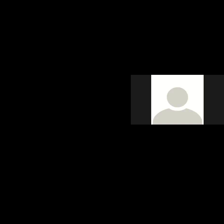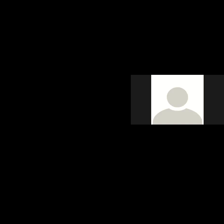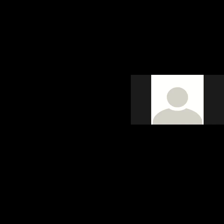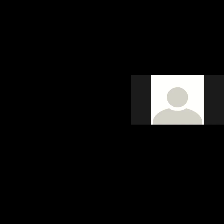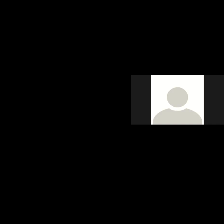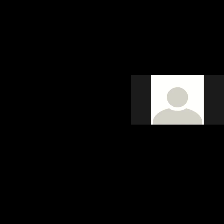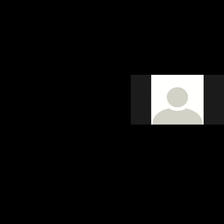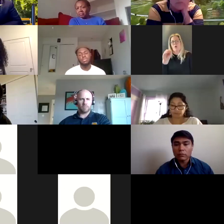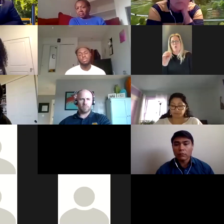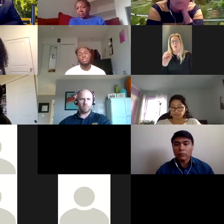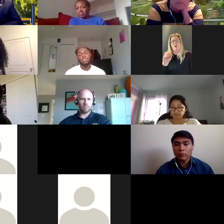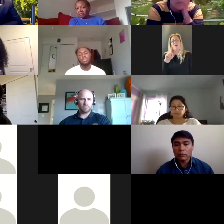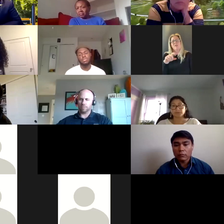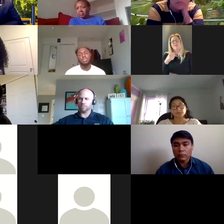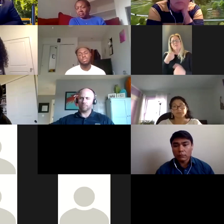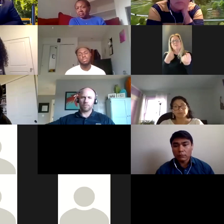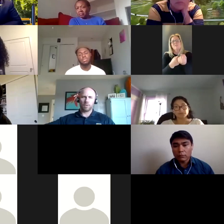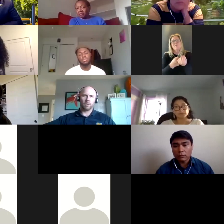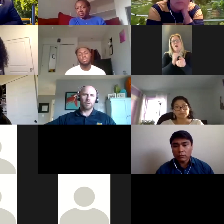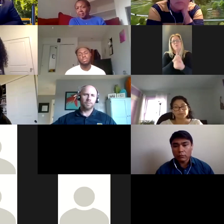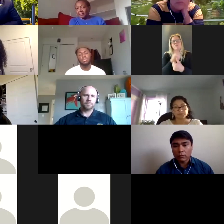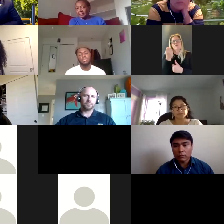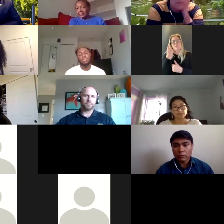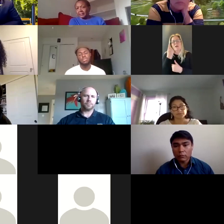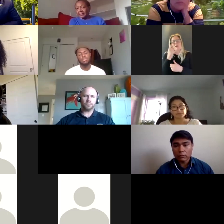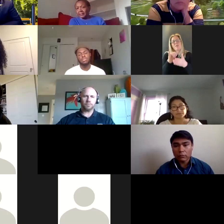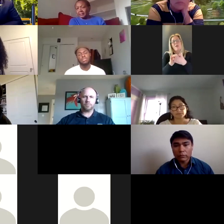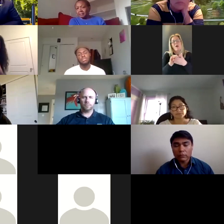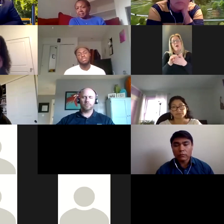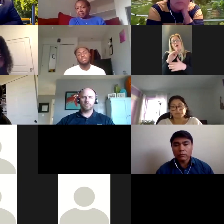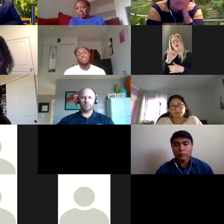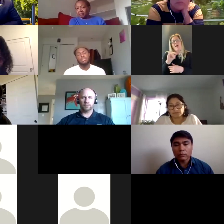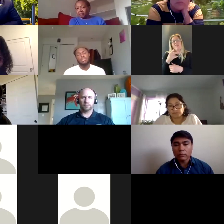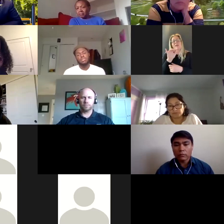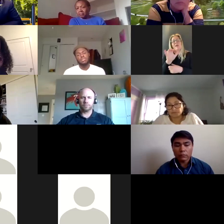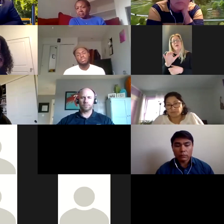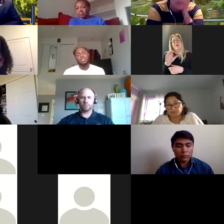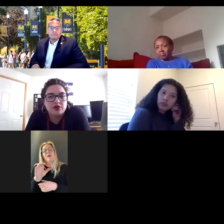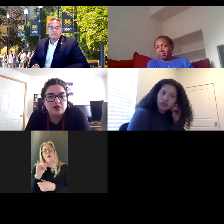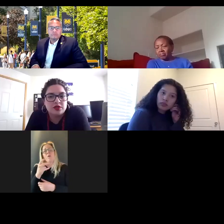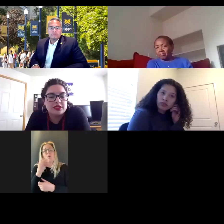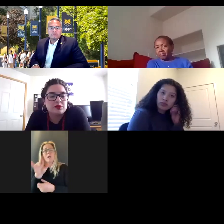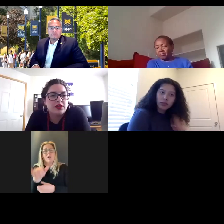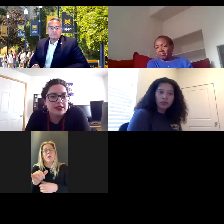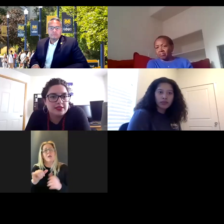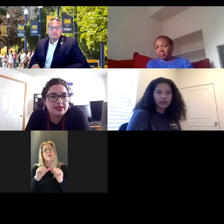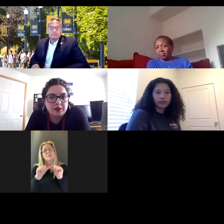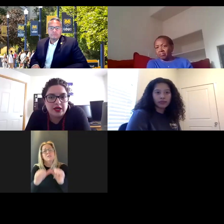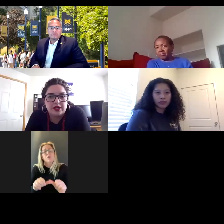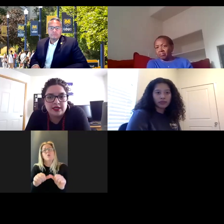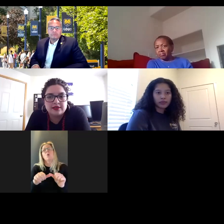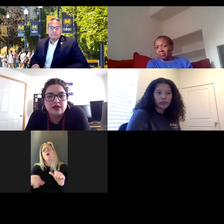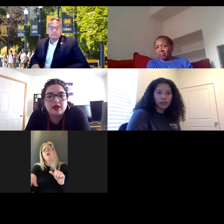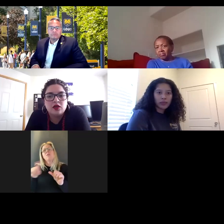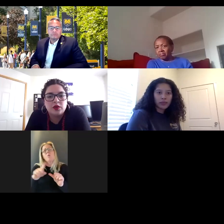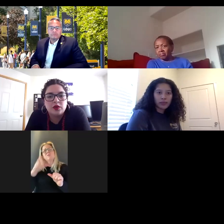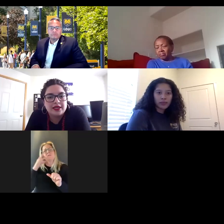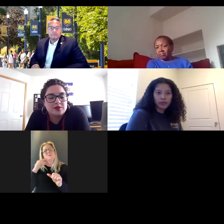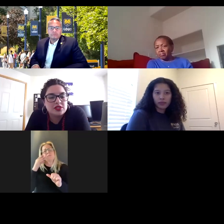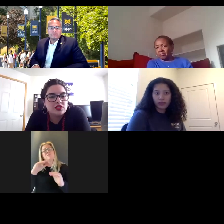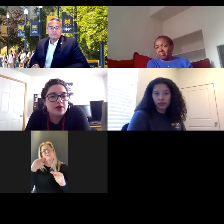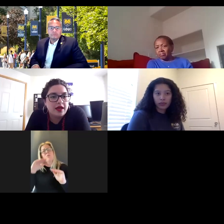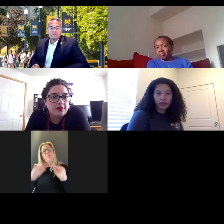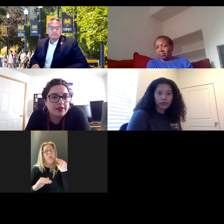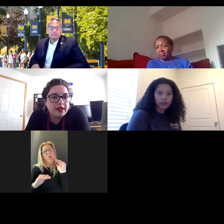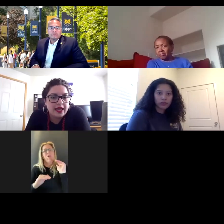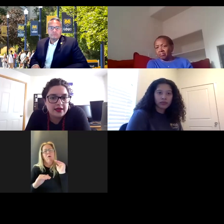our understanding that racial and ethnic minorities have been and continue to be those who experience disparities when it